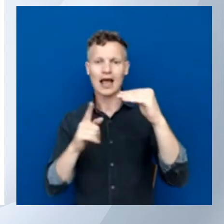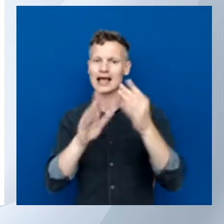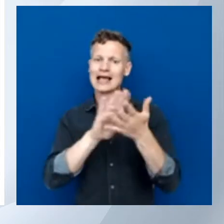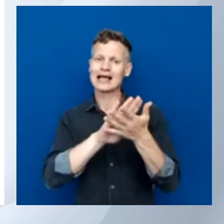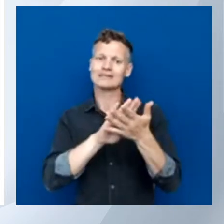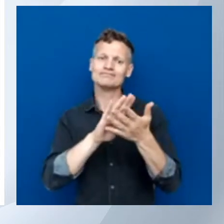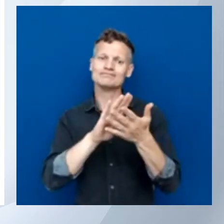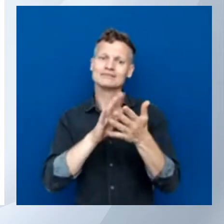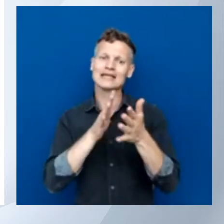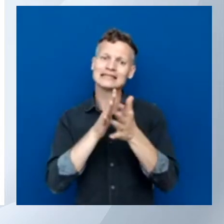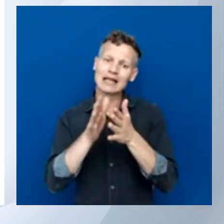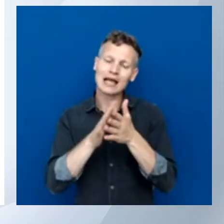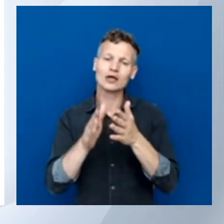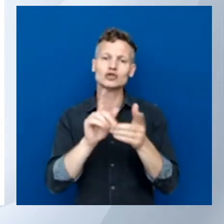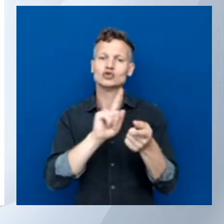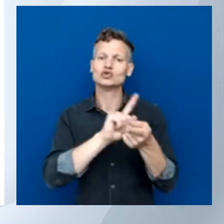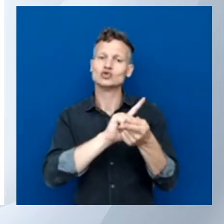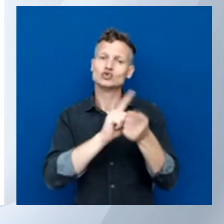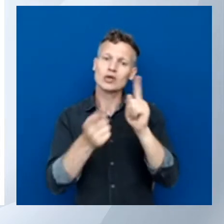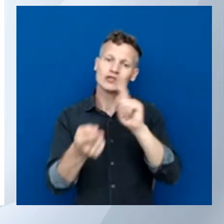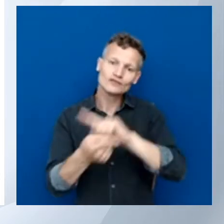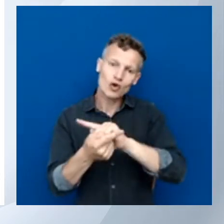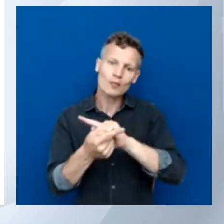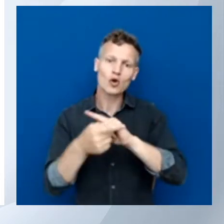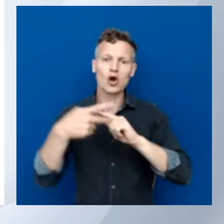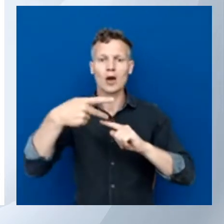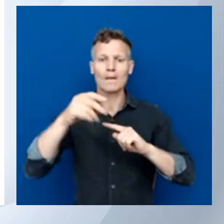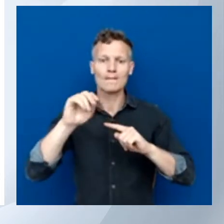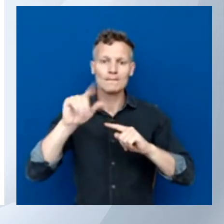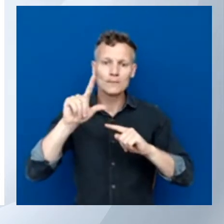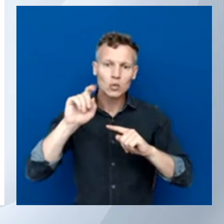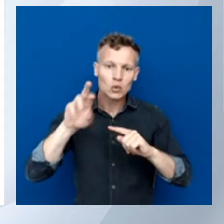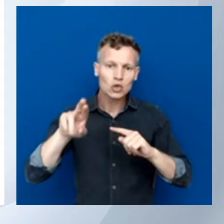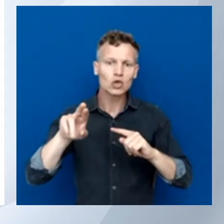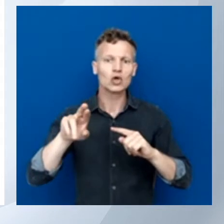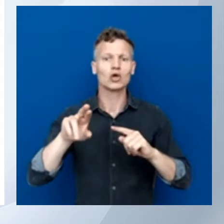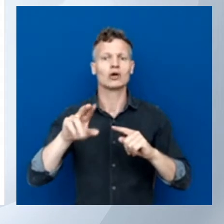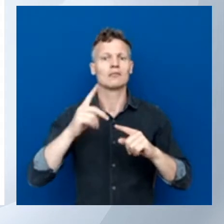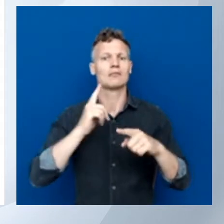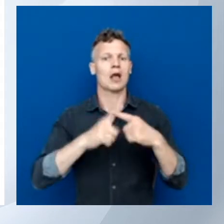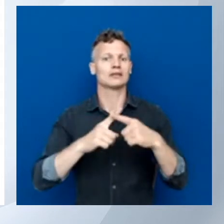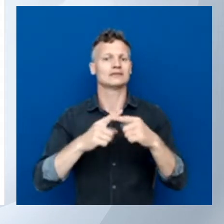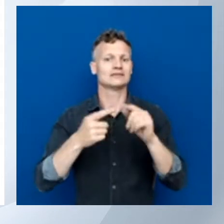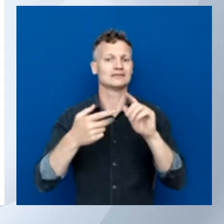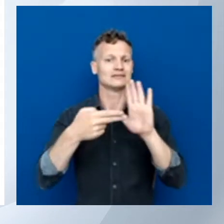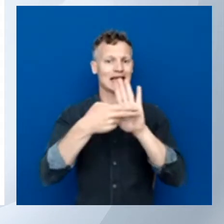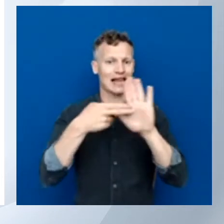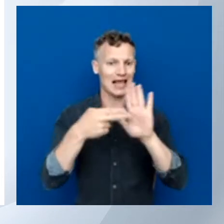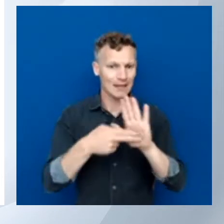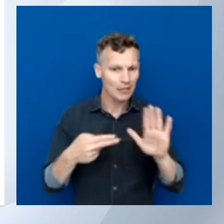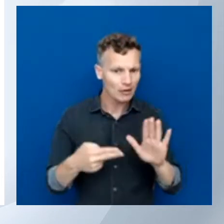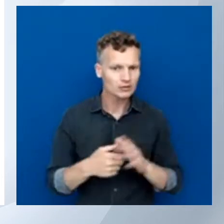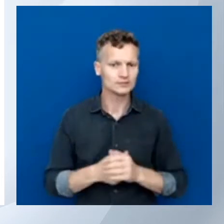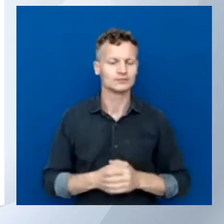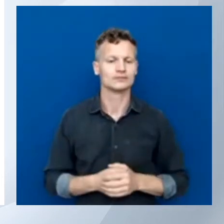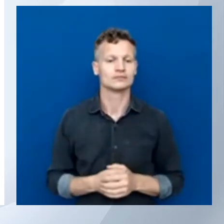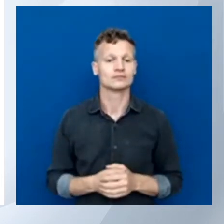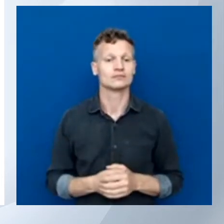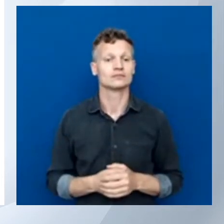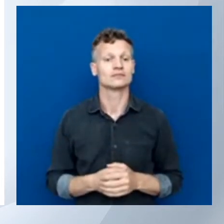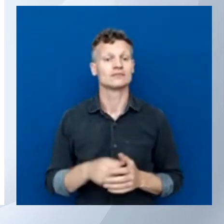and the layers are unified and intelligible. Text preprocessing is handled by the explainer, and